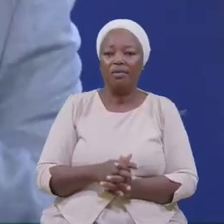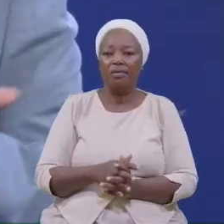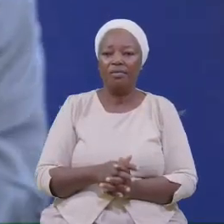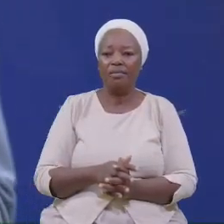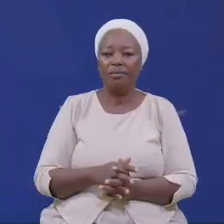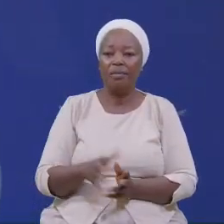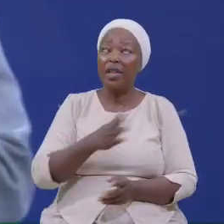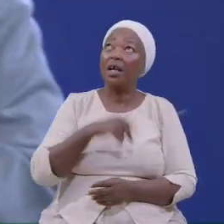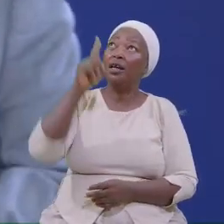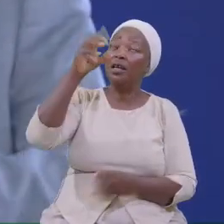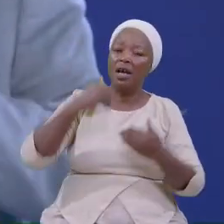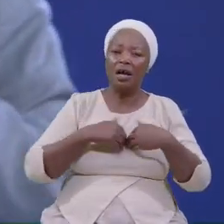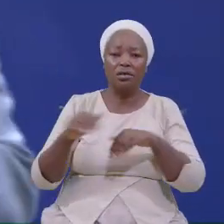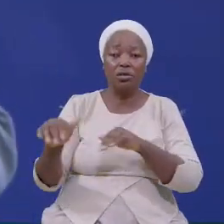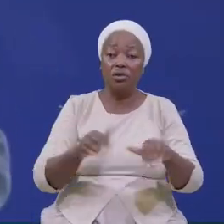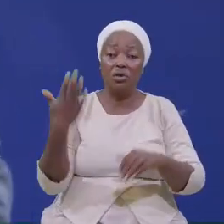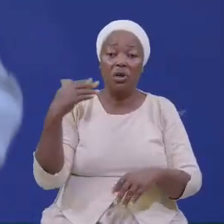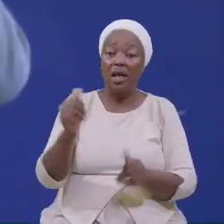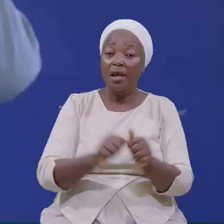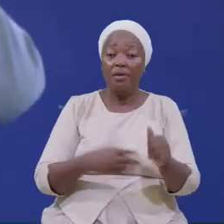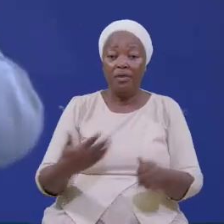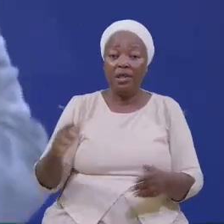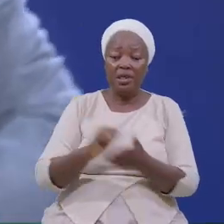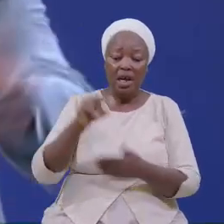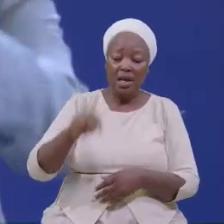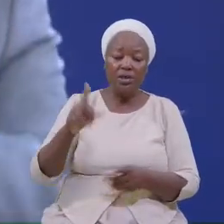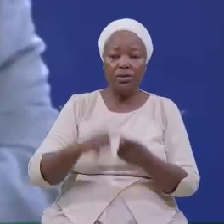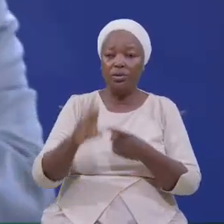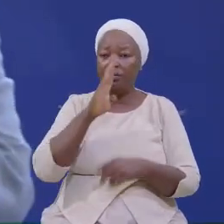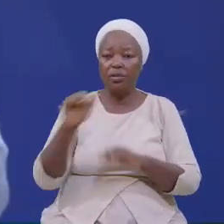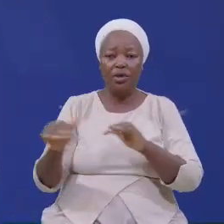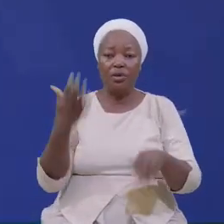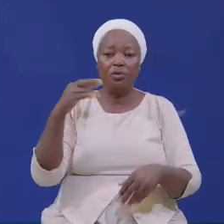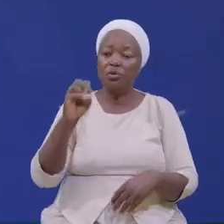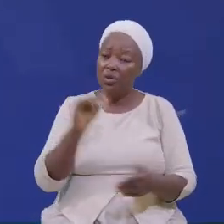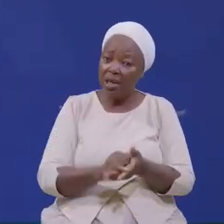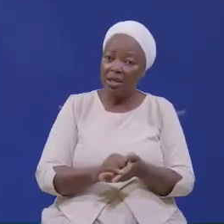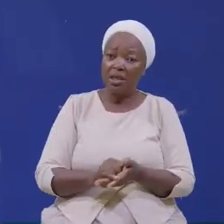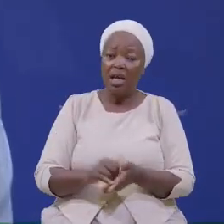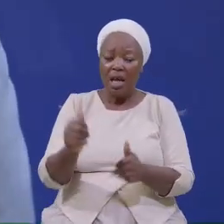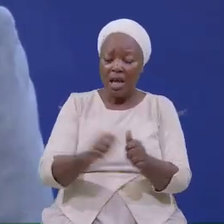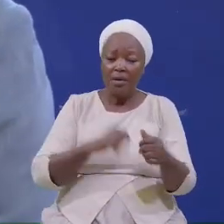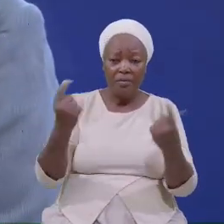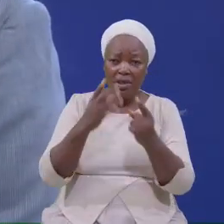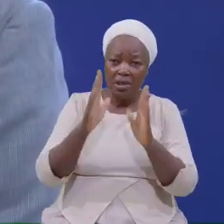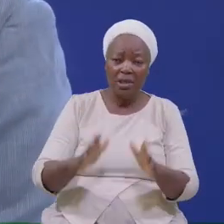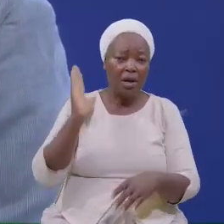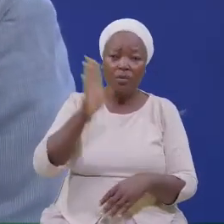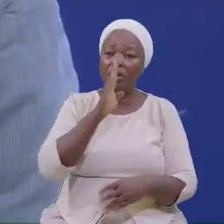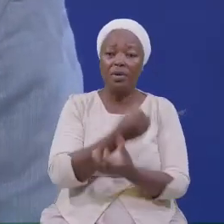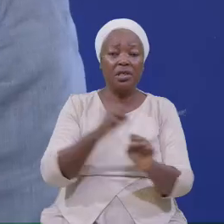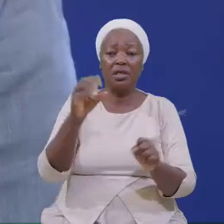And he has done everything that needs to be done so that every sinner will be